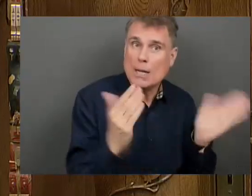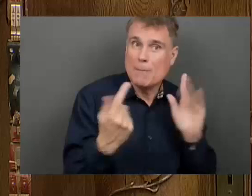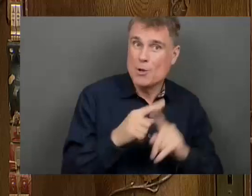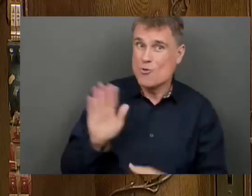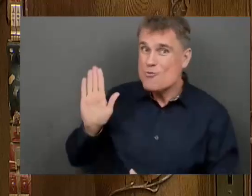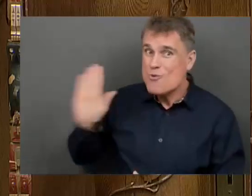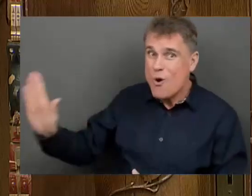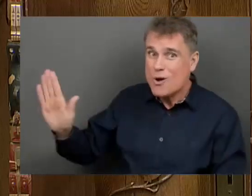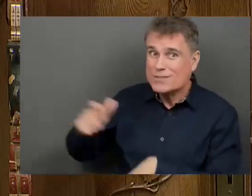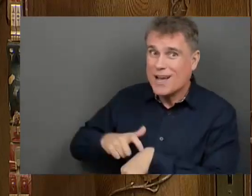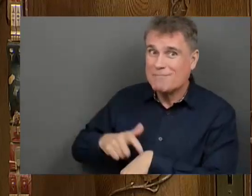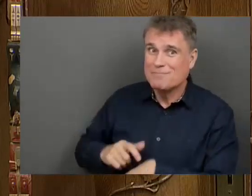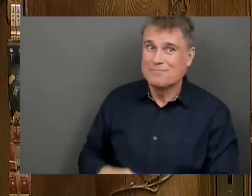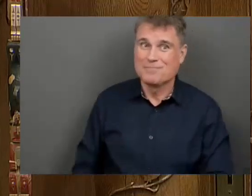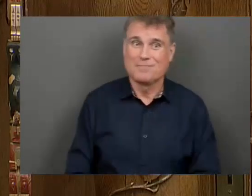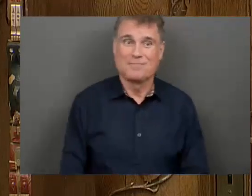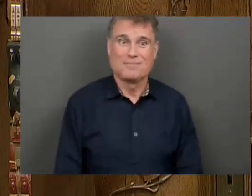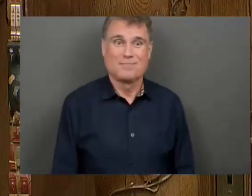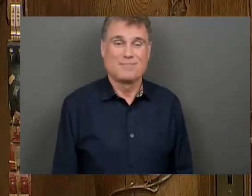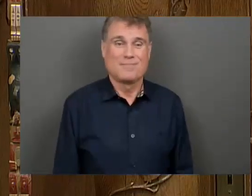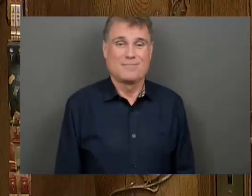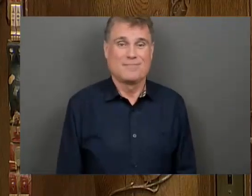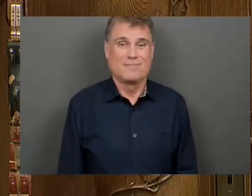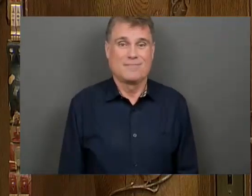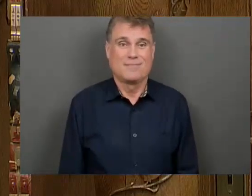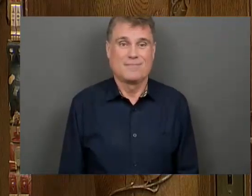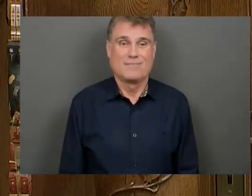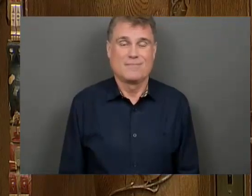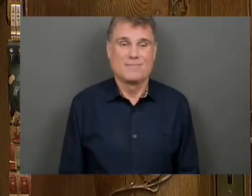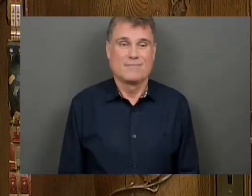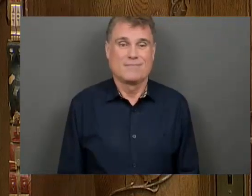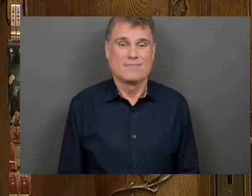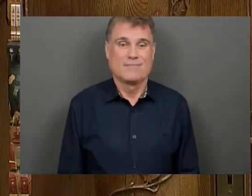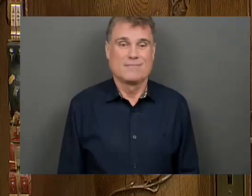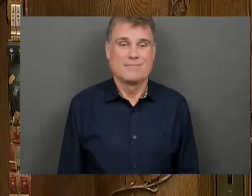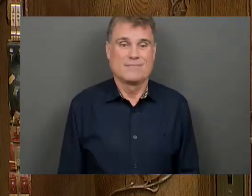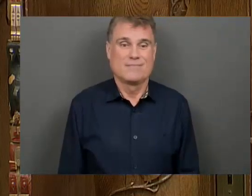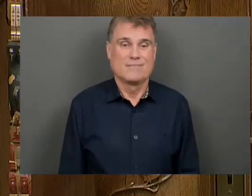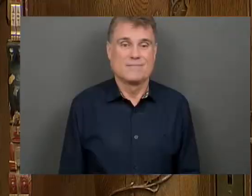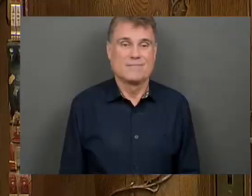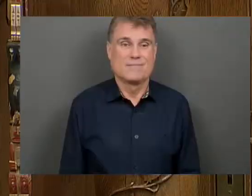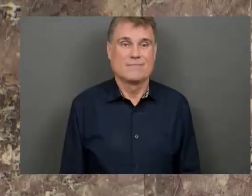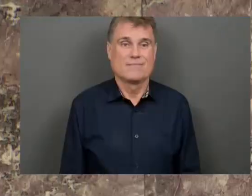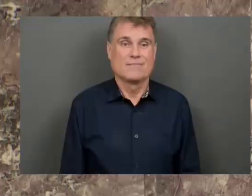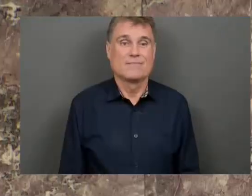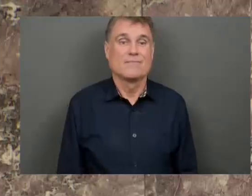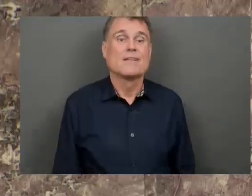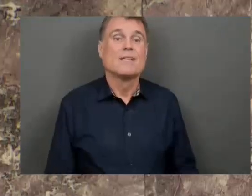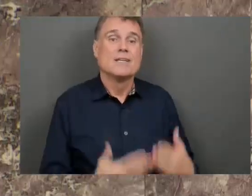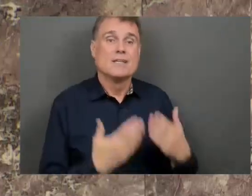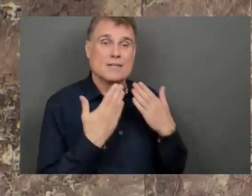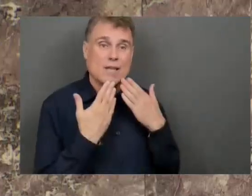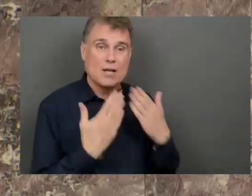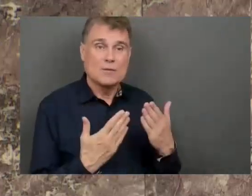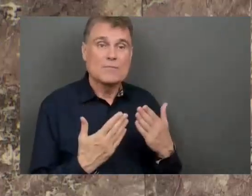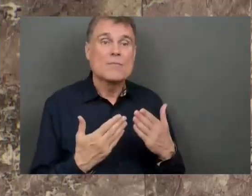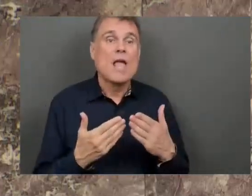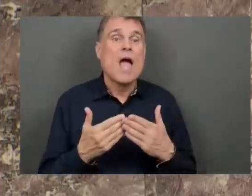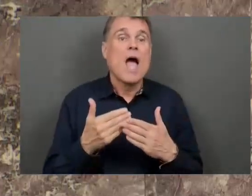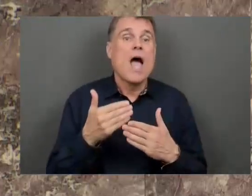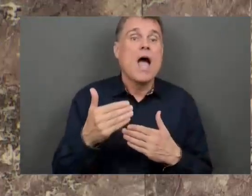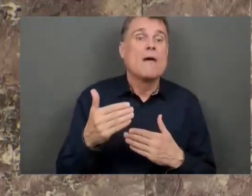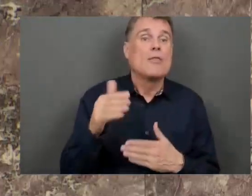Member for Delta South. Thank you, Mr. Speaker. Mr. Speaker, after 32 years in his home, Ken,